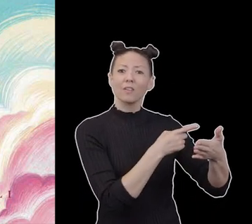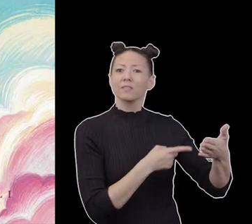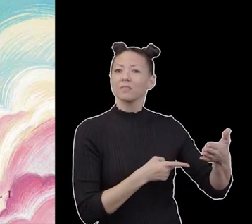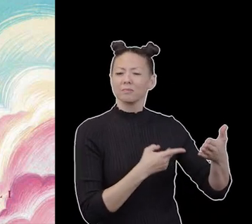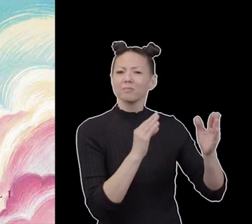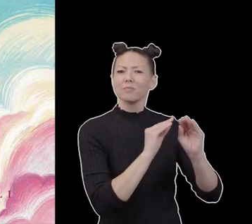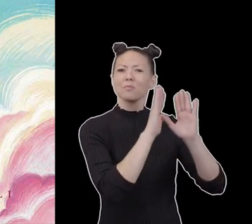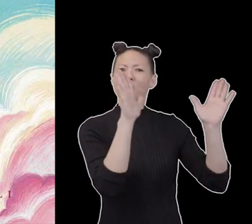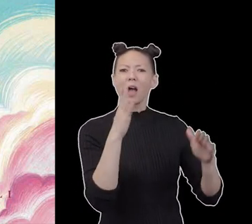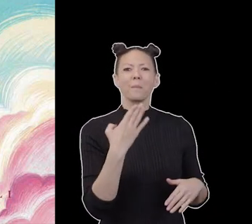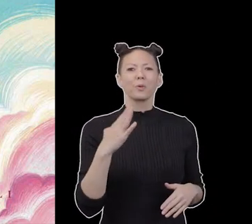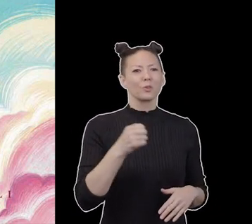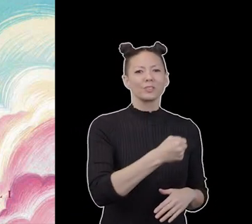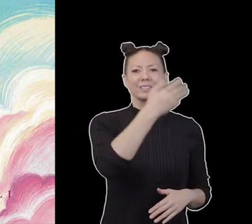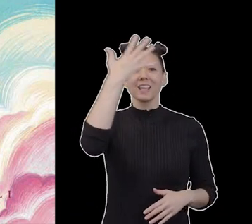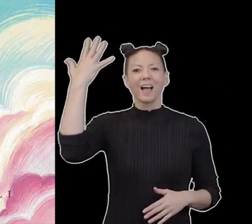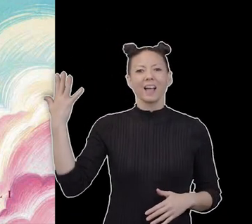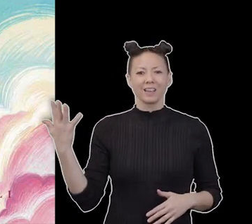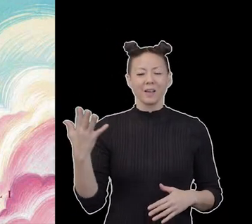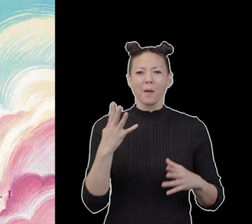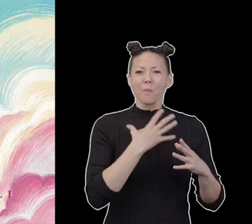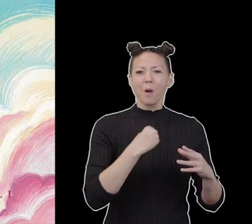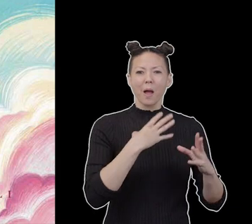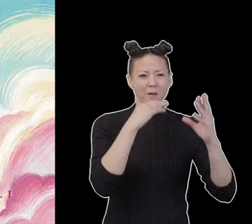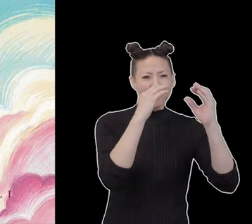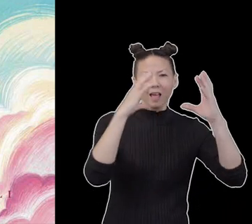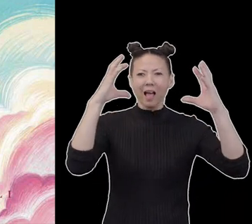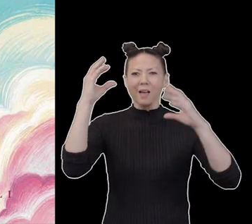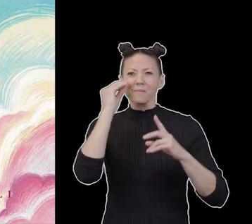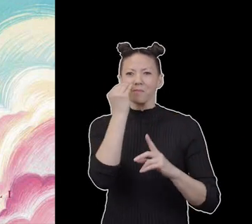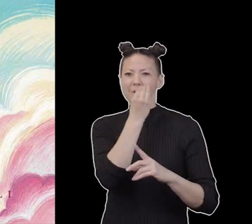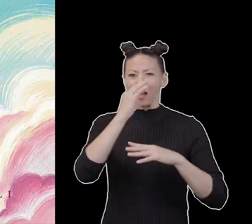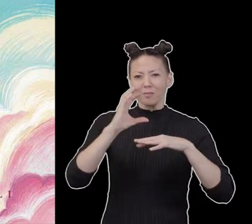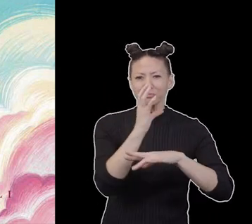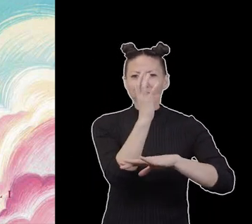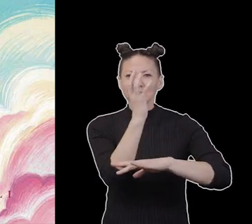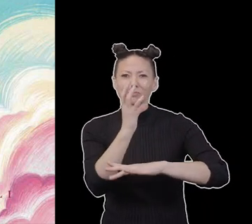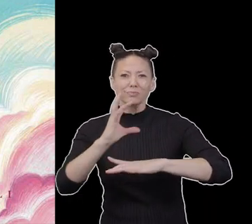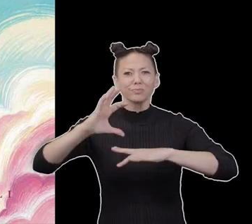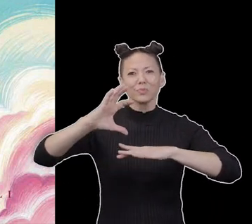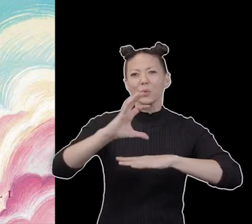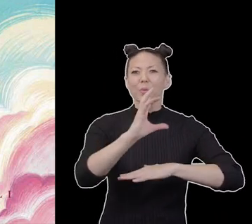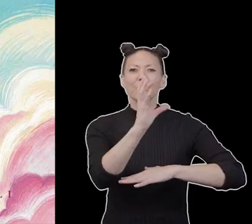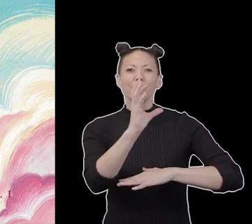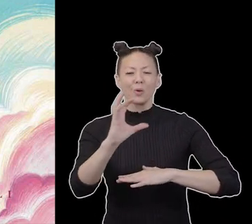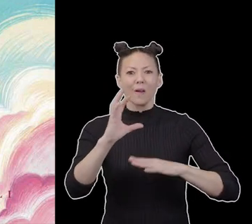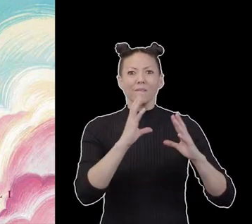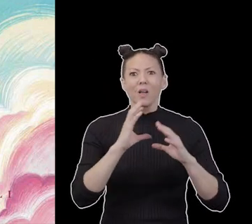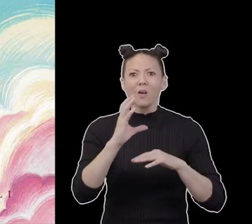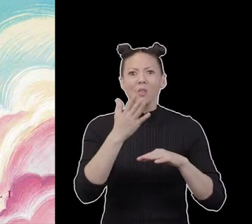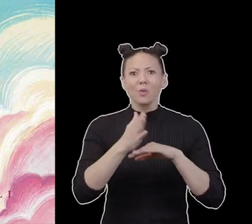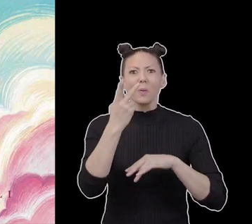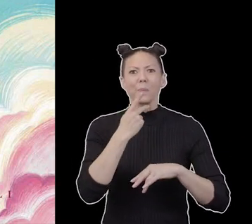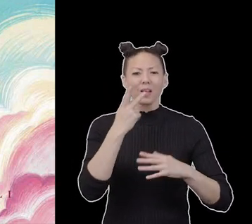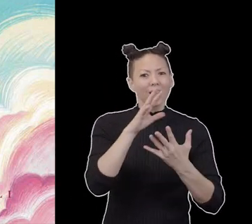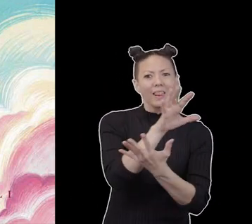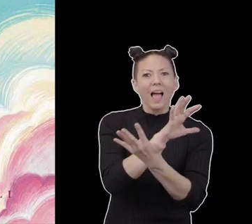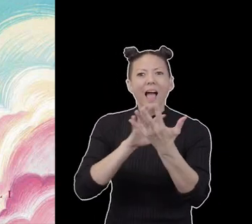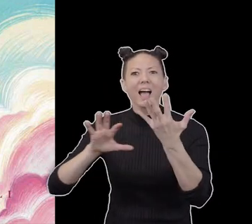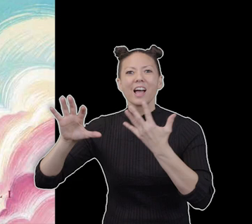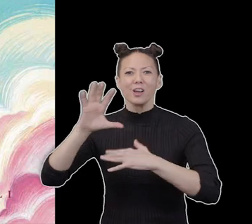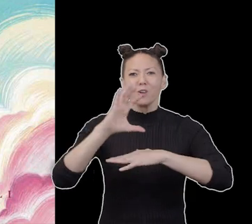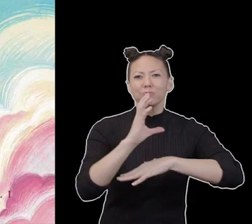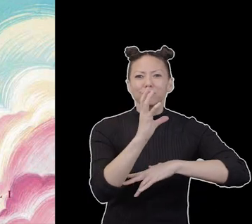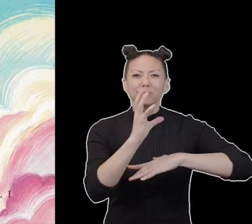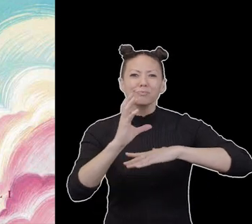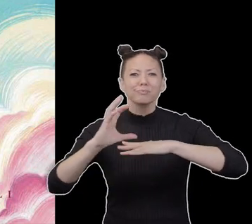On the cover, in a bright blue sky, a puffy white dandelion that has gone to seed floats